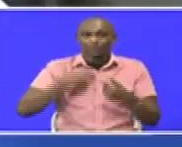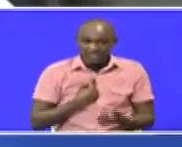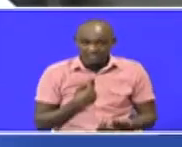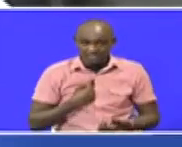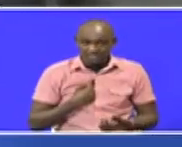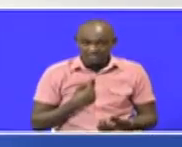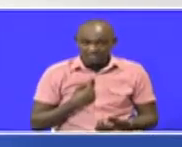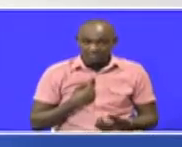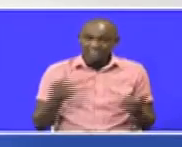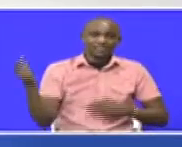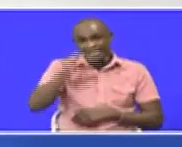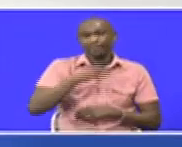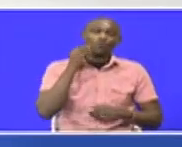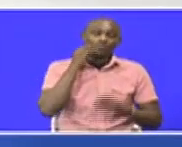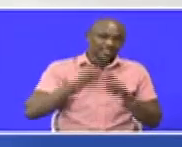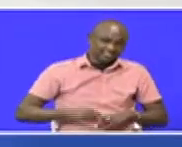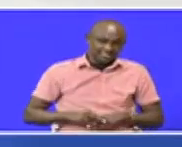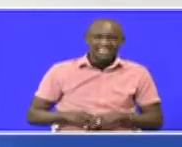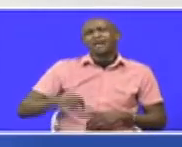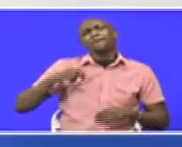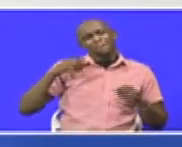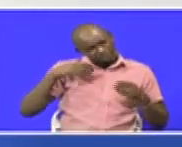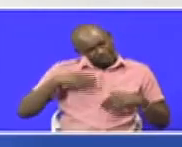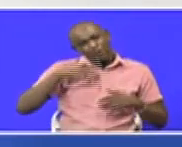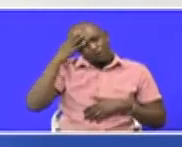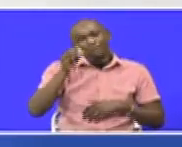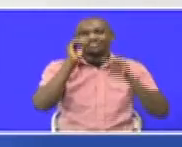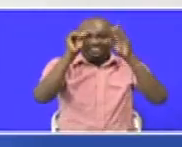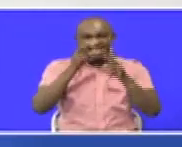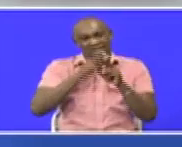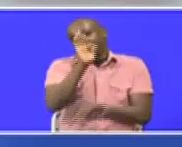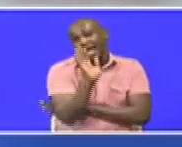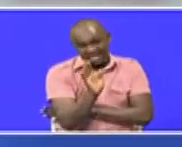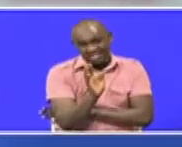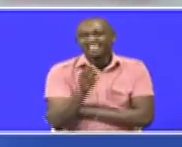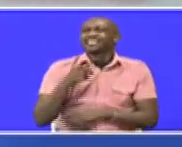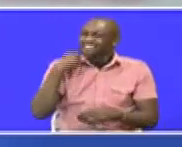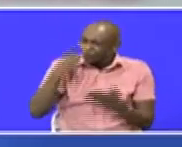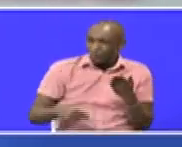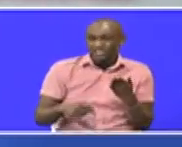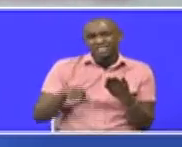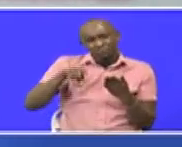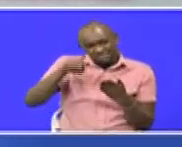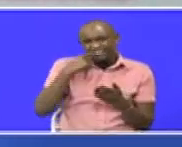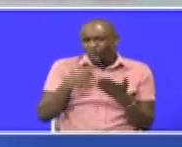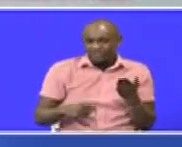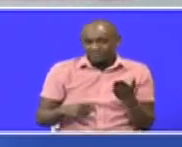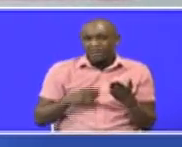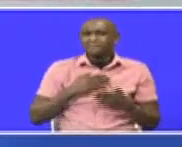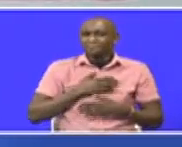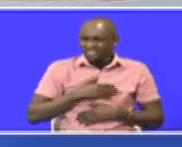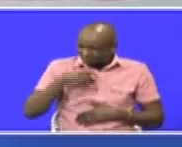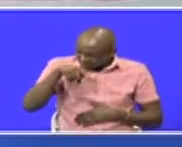I came back to my house. Mwalimu, as he is popularly known, is a stickler to rules, as depicted by this notice pinned in